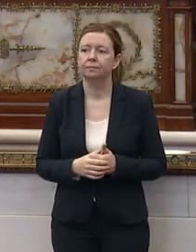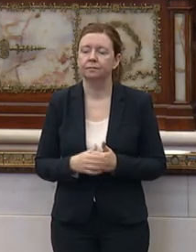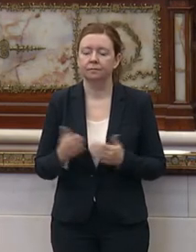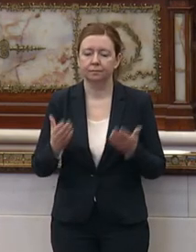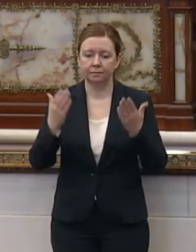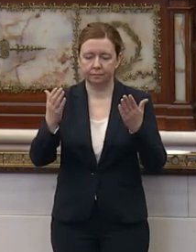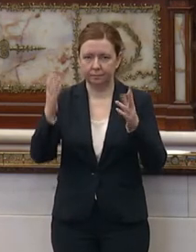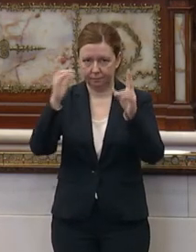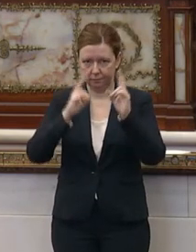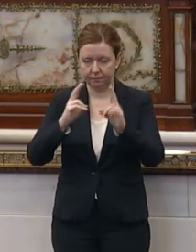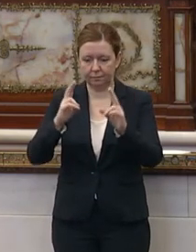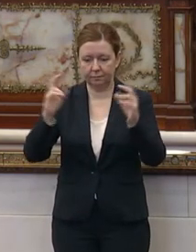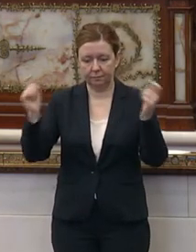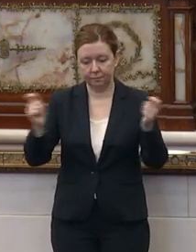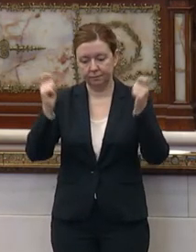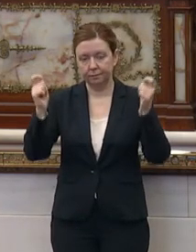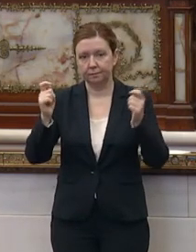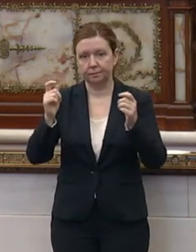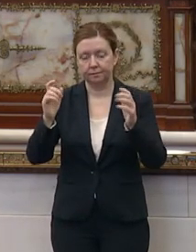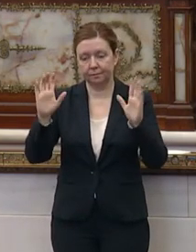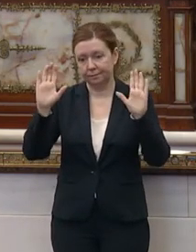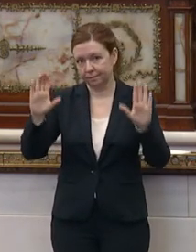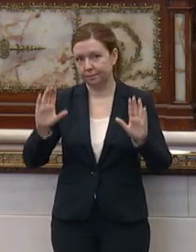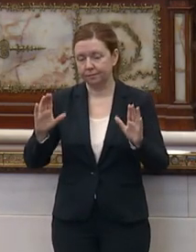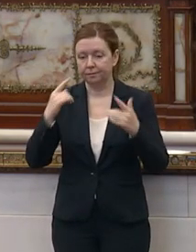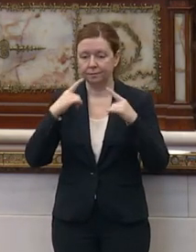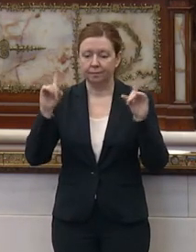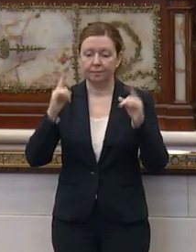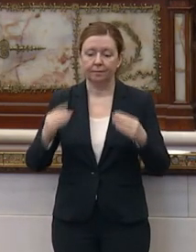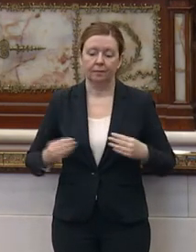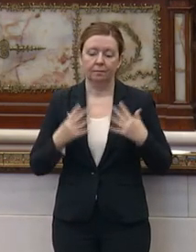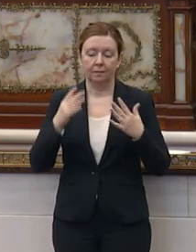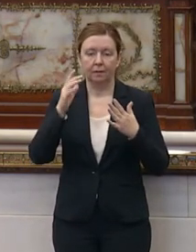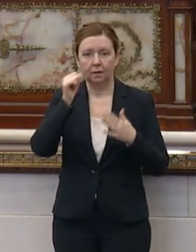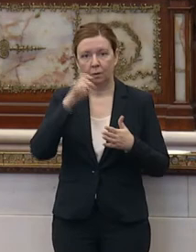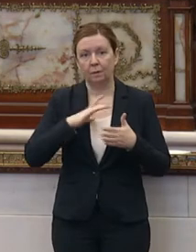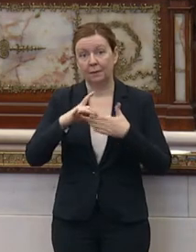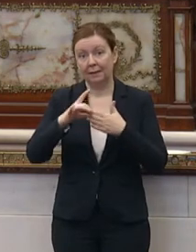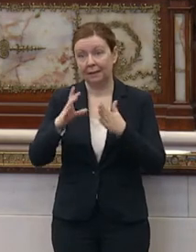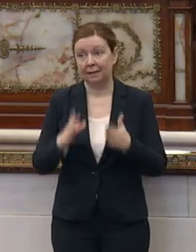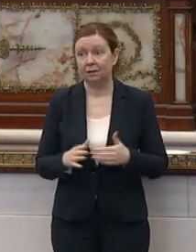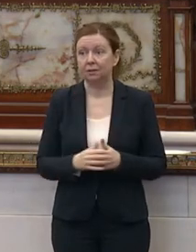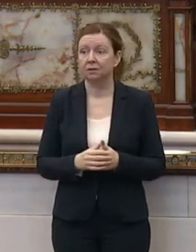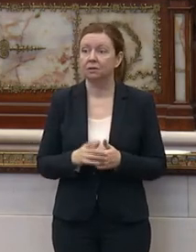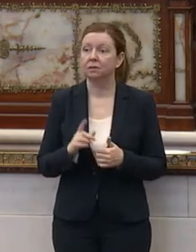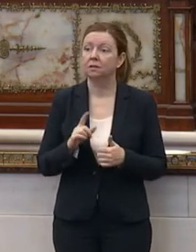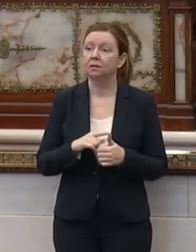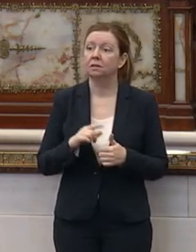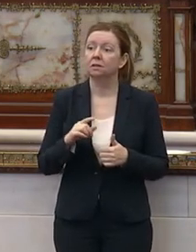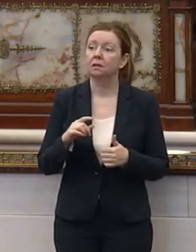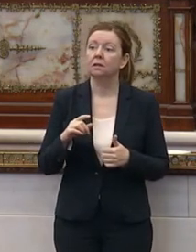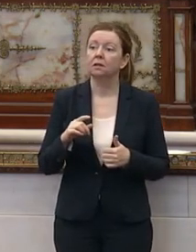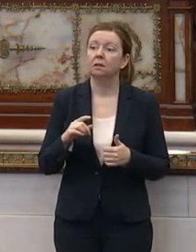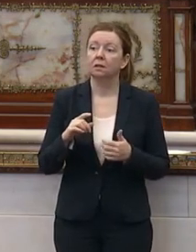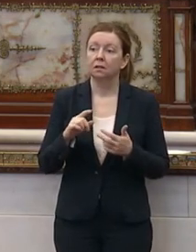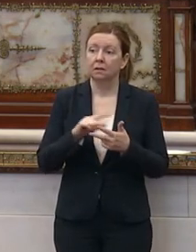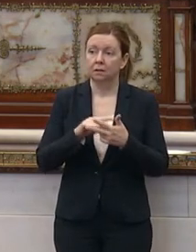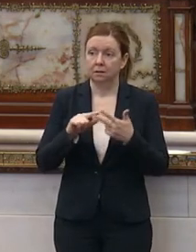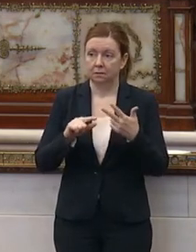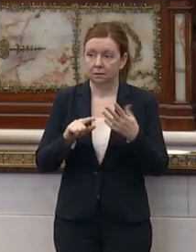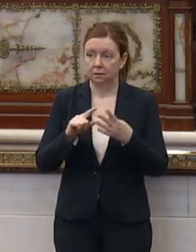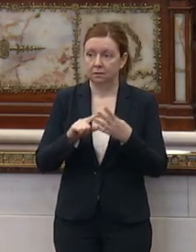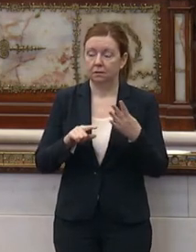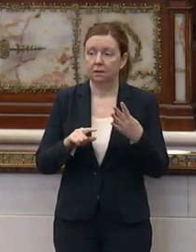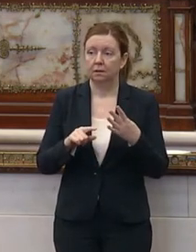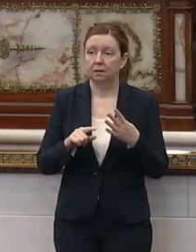Under resolution honoring and celebrating the remarkable accomplishments of inspiring women leaders, Benazir Bhutto, Sarah Boone, Brigadier